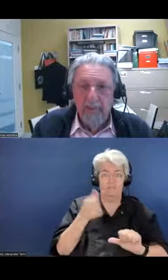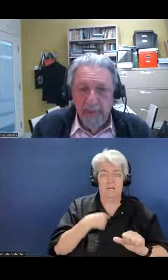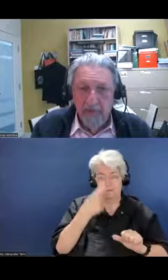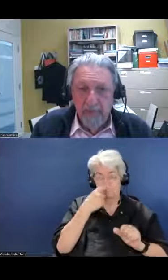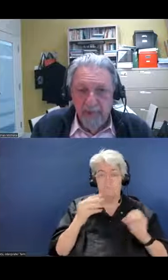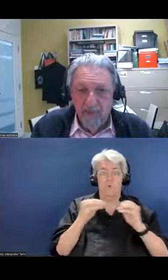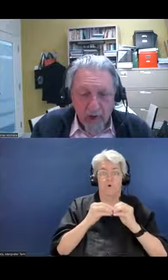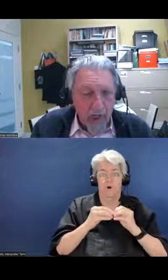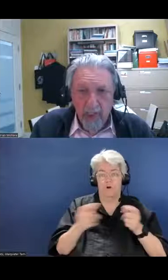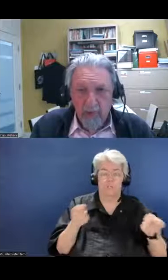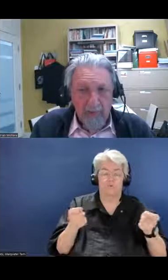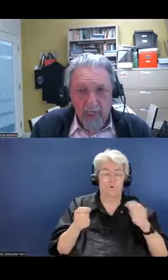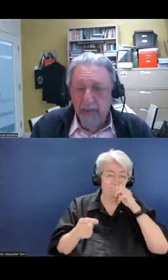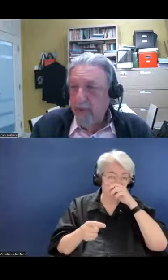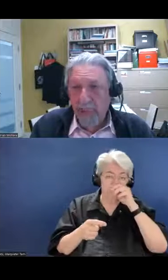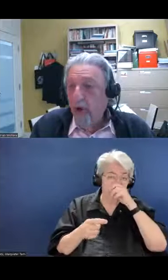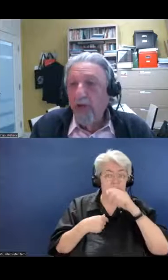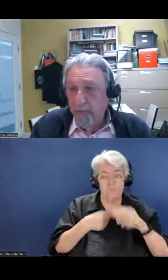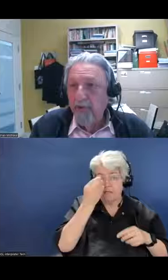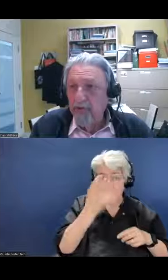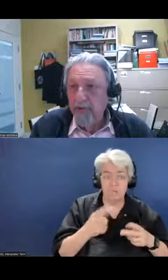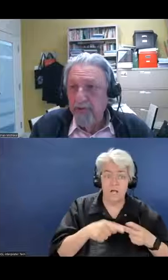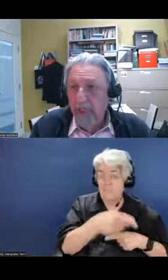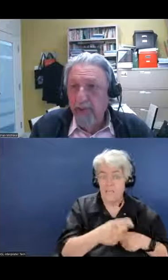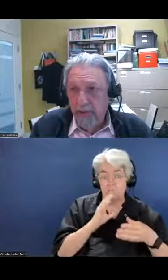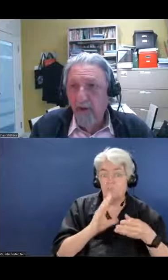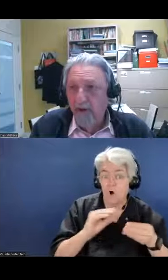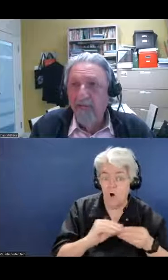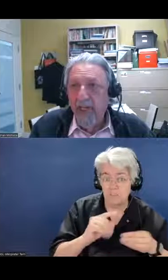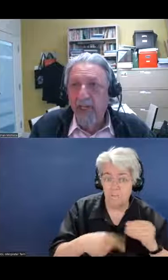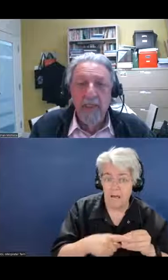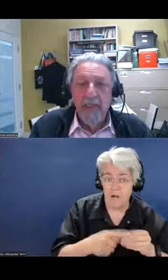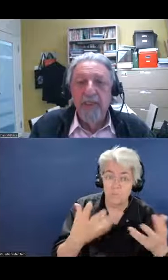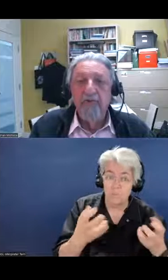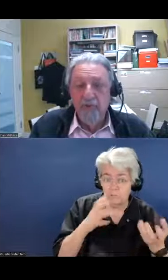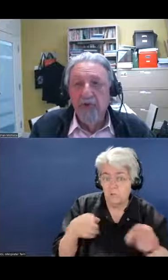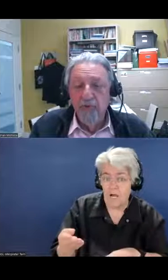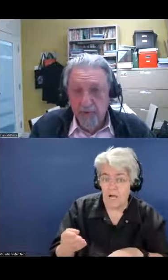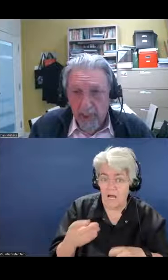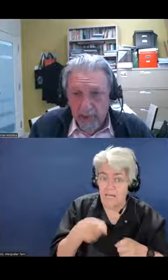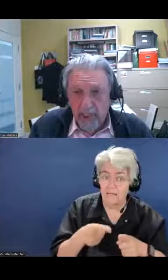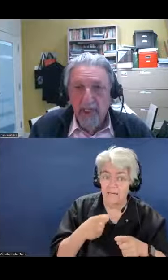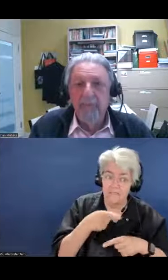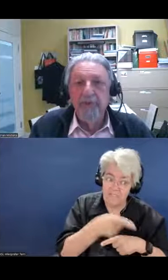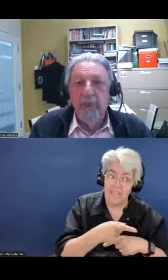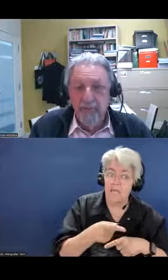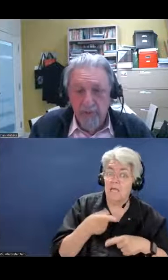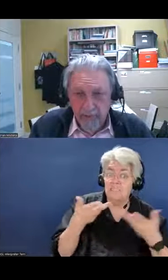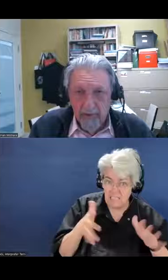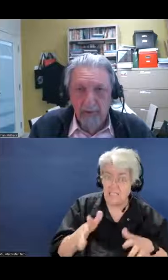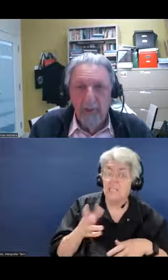I didn't mention it before, that they talked about suicide and often had history of suicide